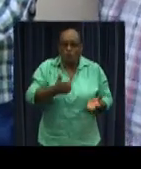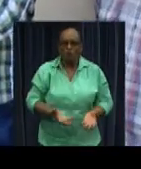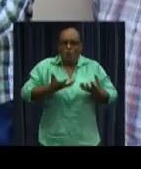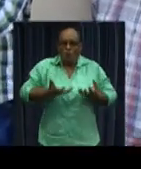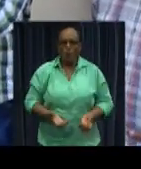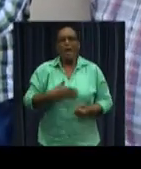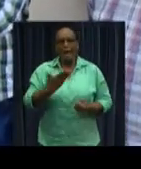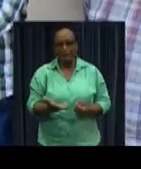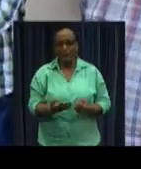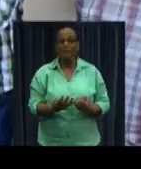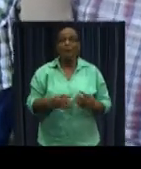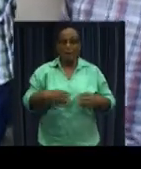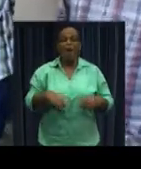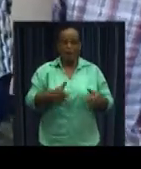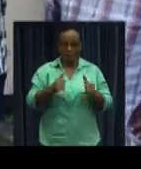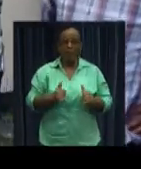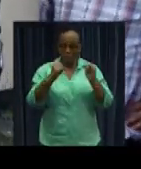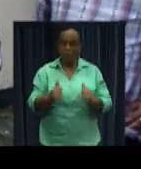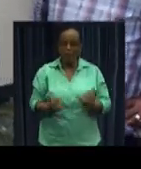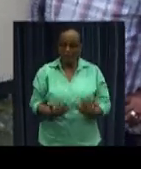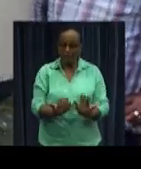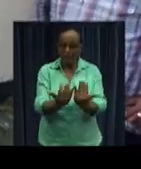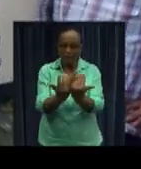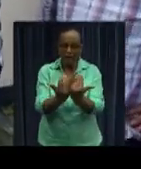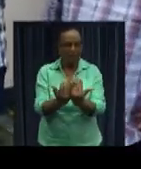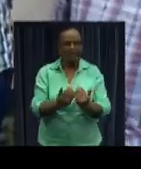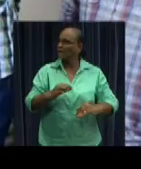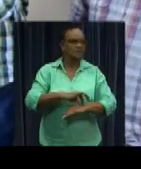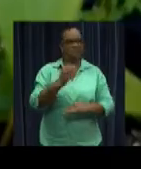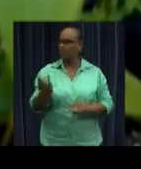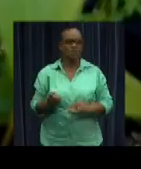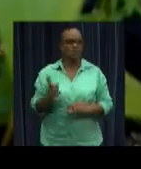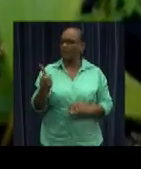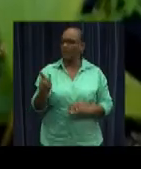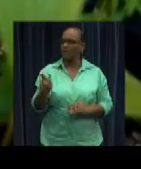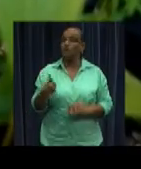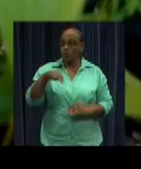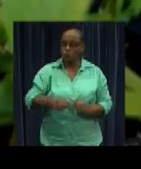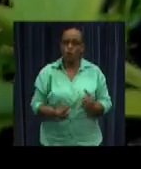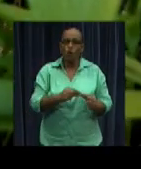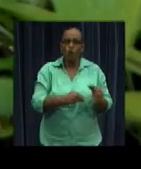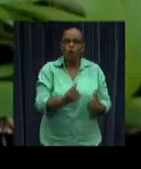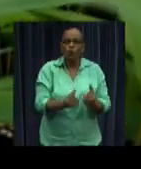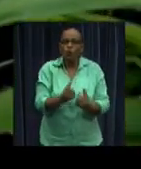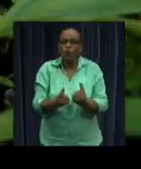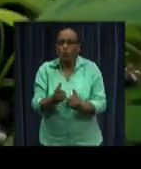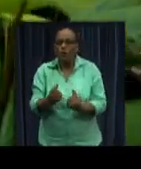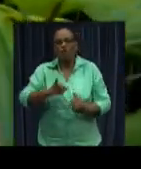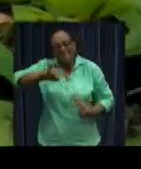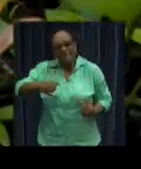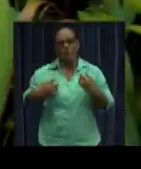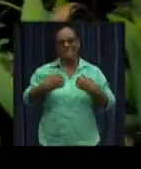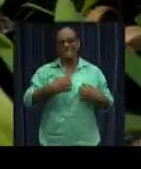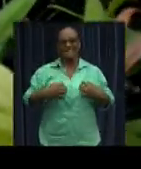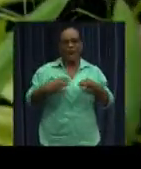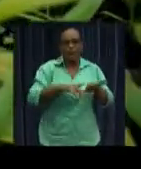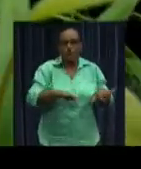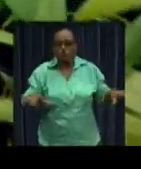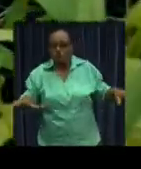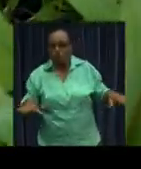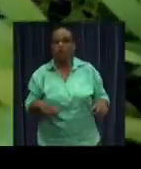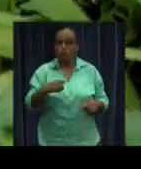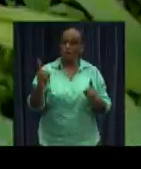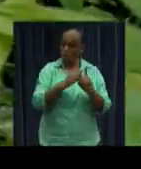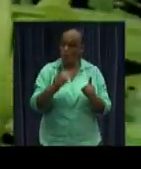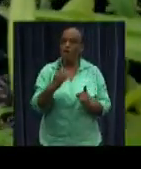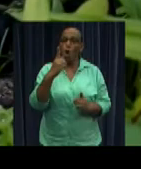in the agricultural sector, the project is also working on setting up laboratory facilities. The funding for this